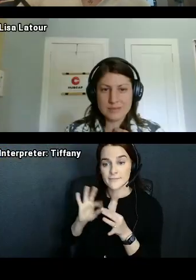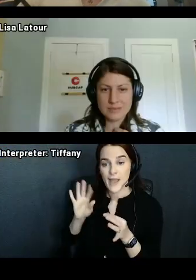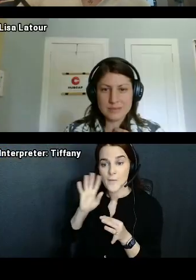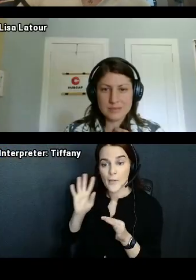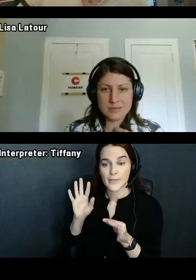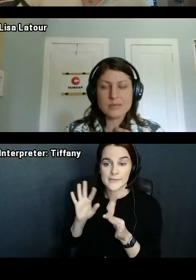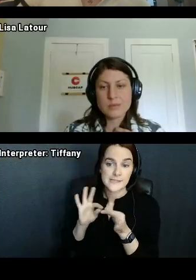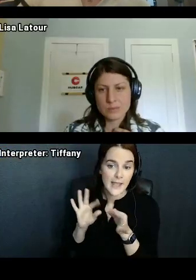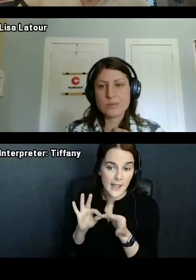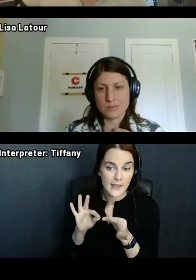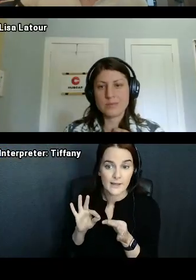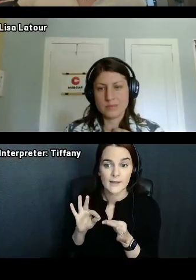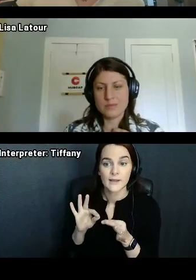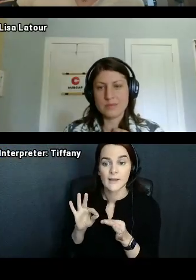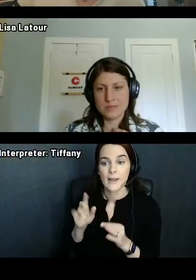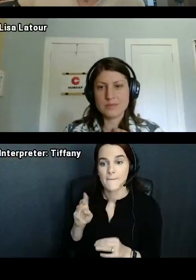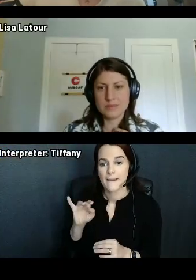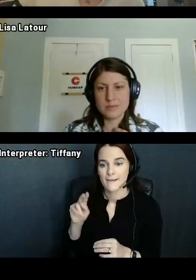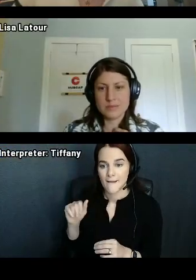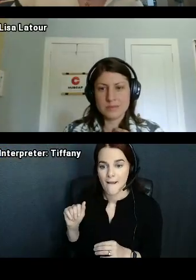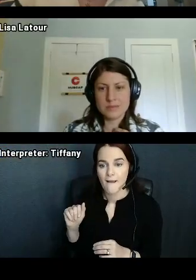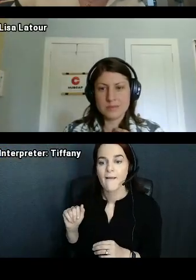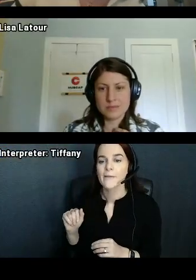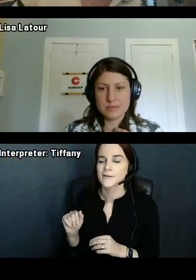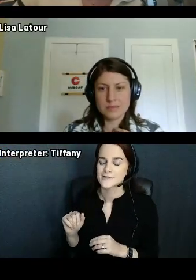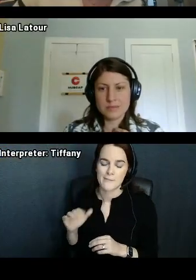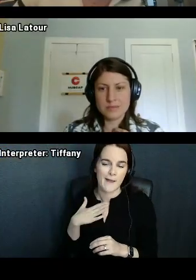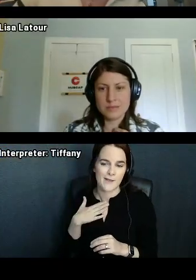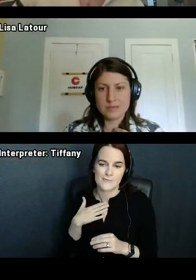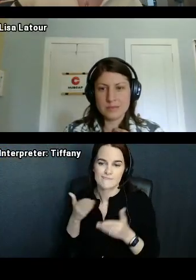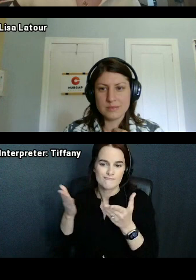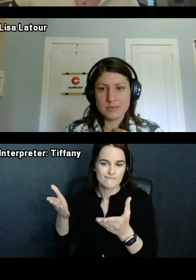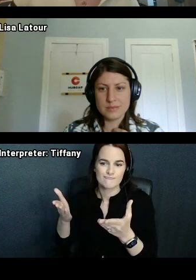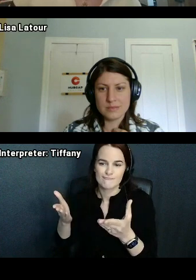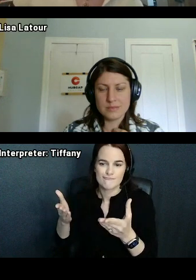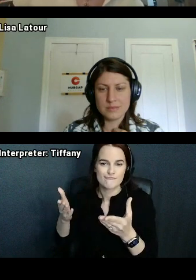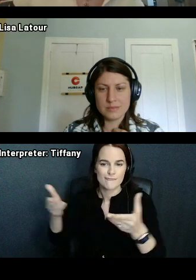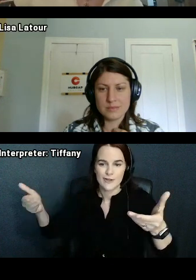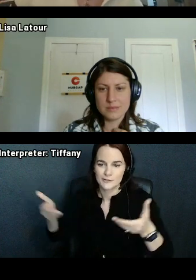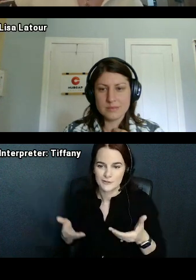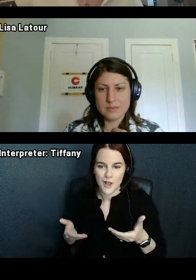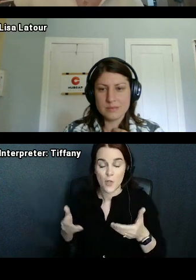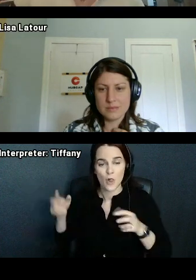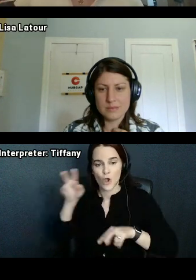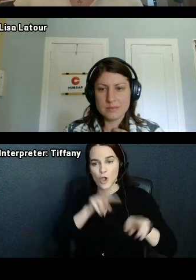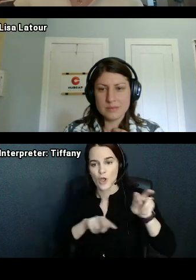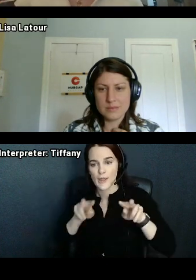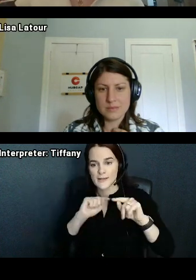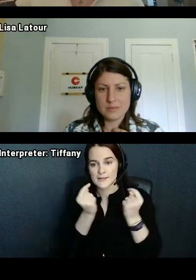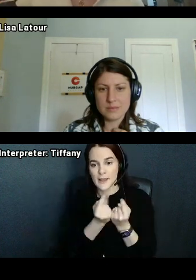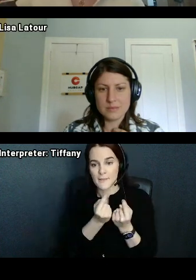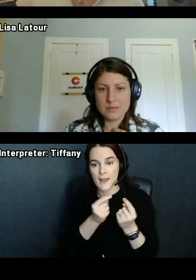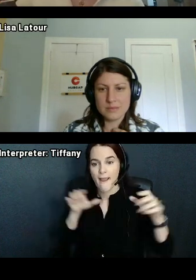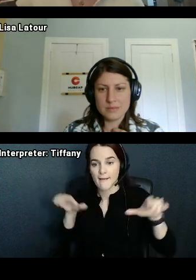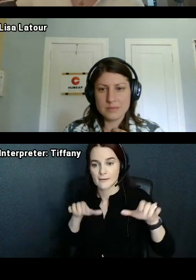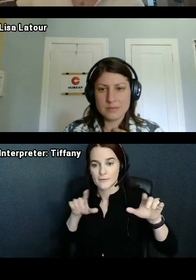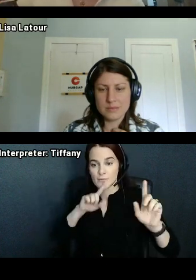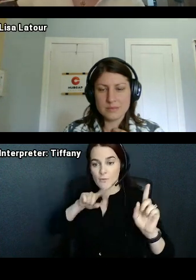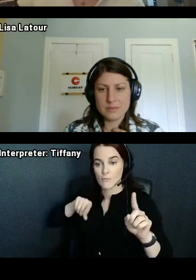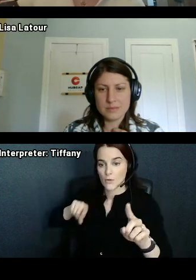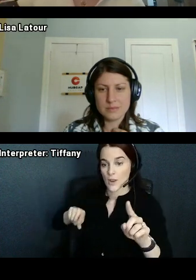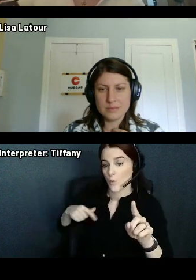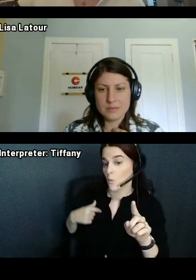always my first recommendation and introduction to folks when they are looking at team activity reporting, because we can build